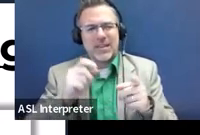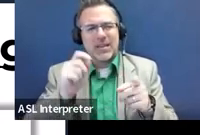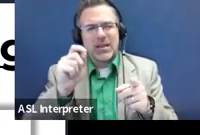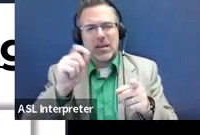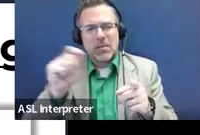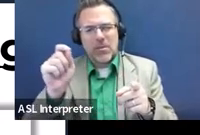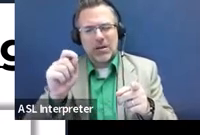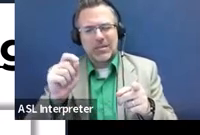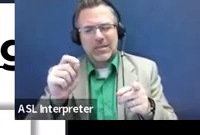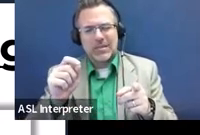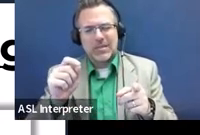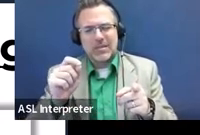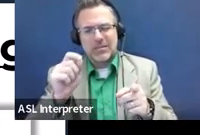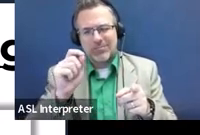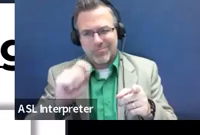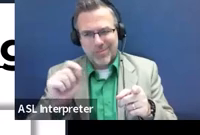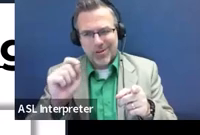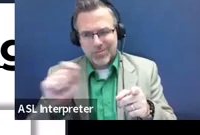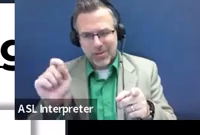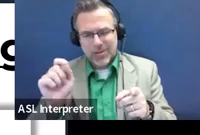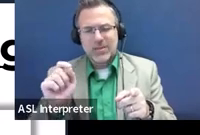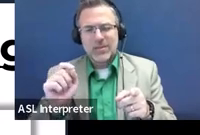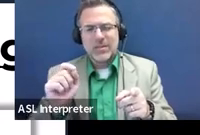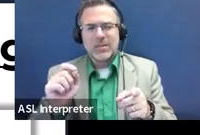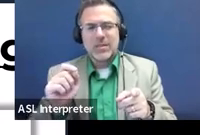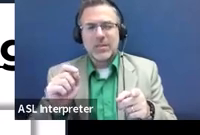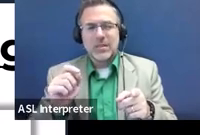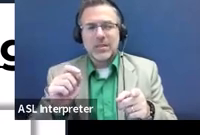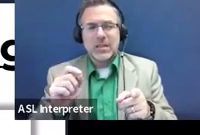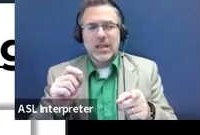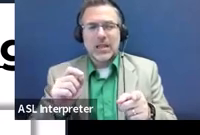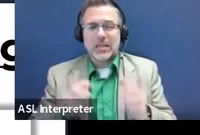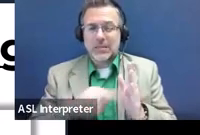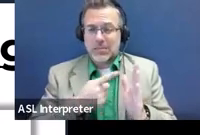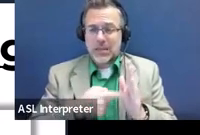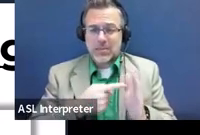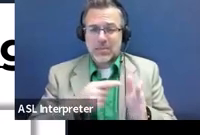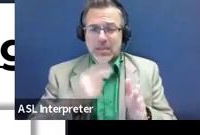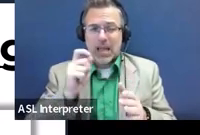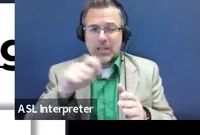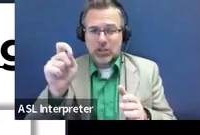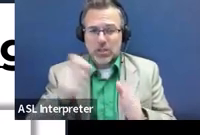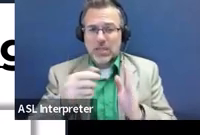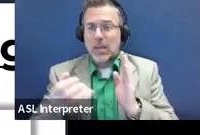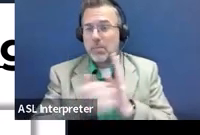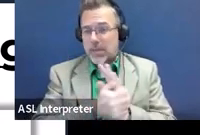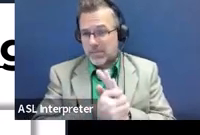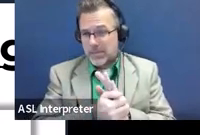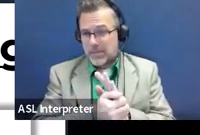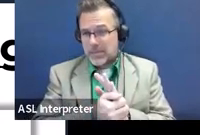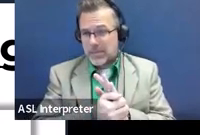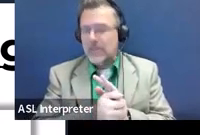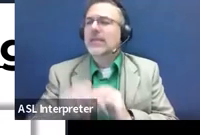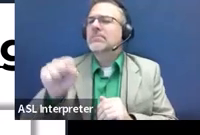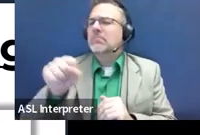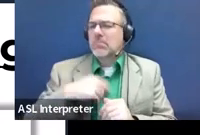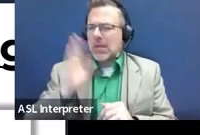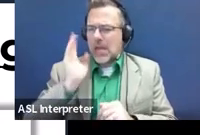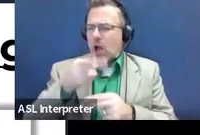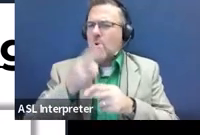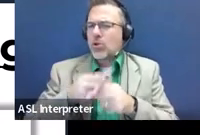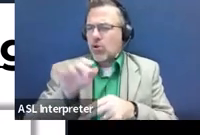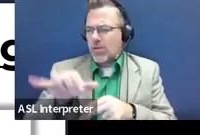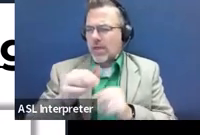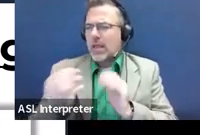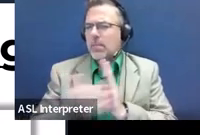I err on putting in a date where it says amendment just so there's a date. Yes, I would call that an amendment